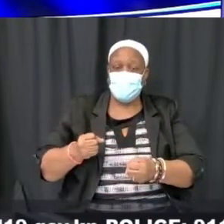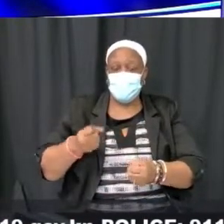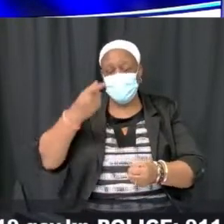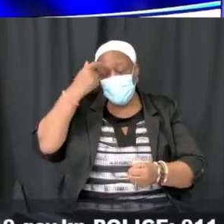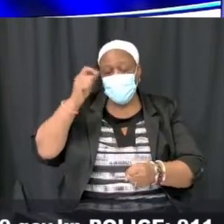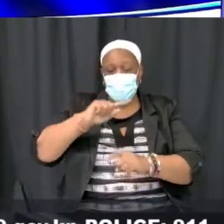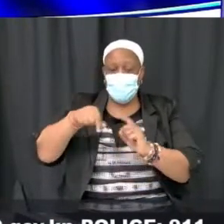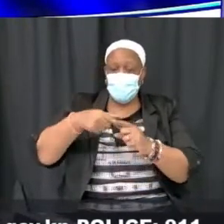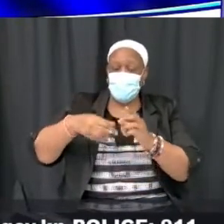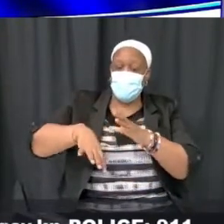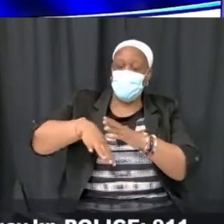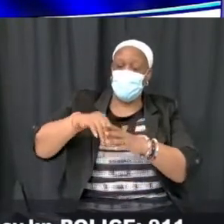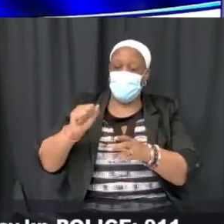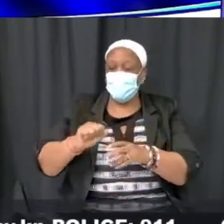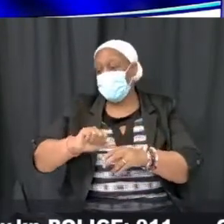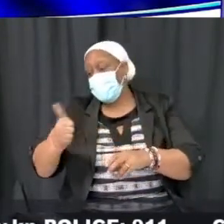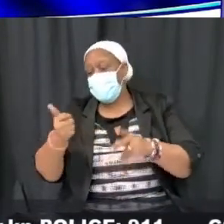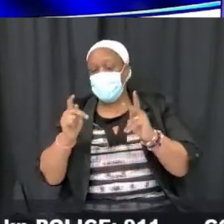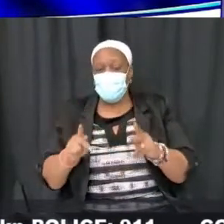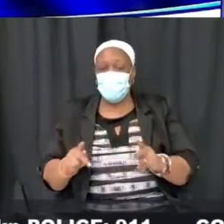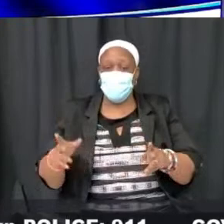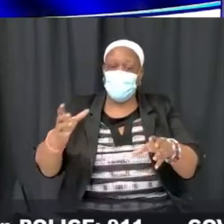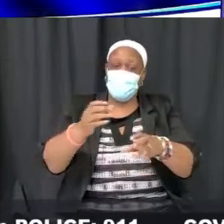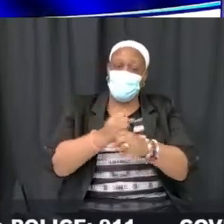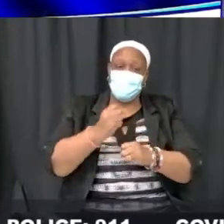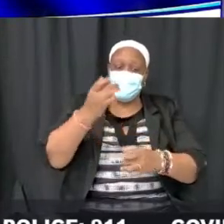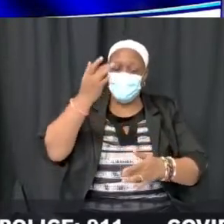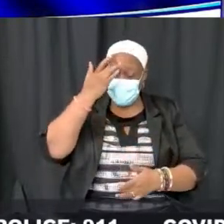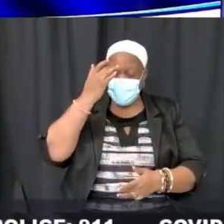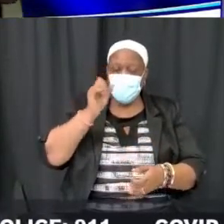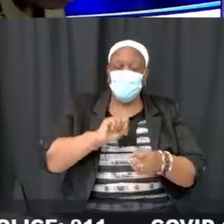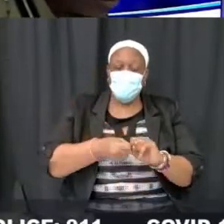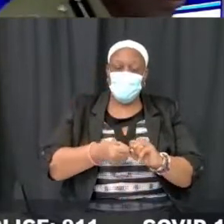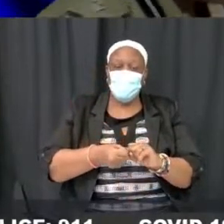and to stay at home when you're told to stay at home by the health authorities.